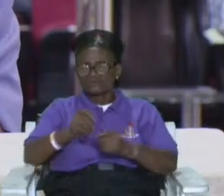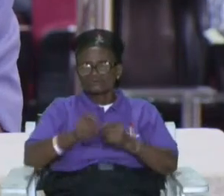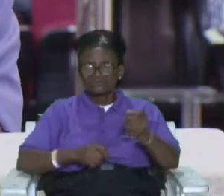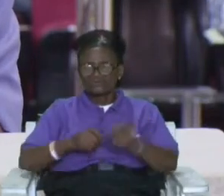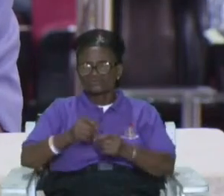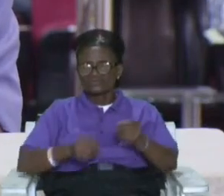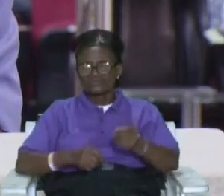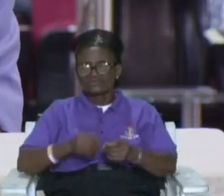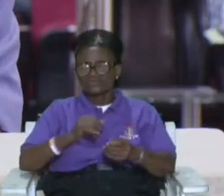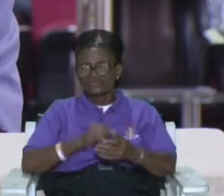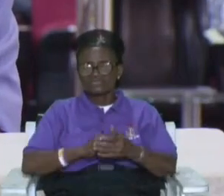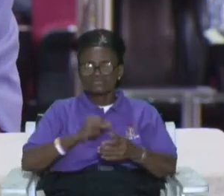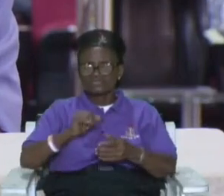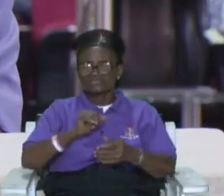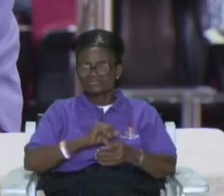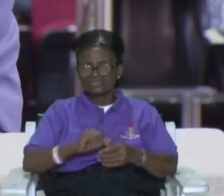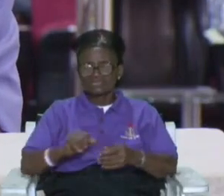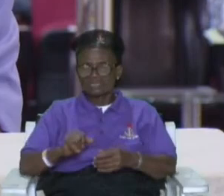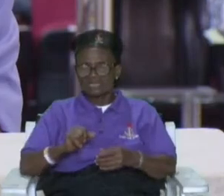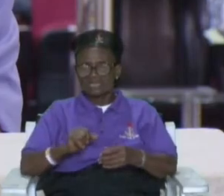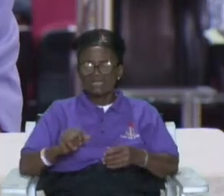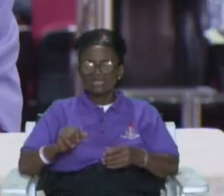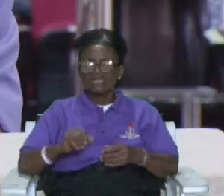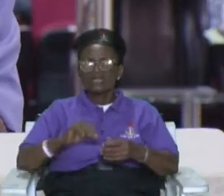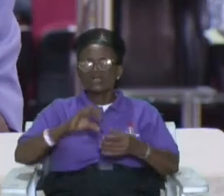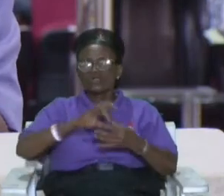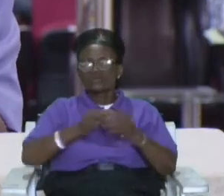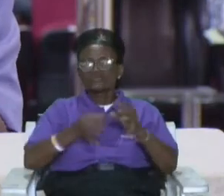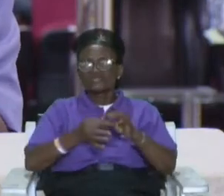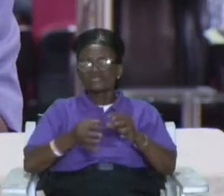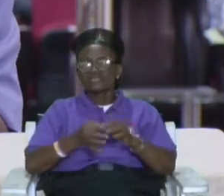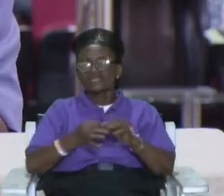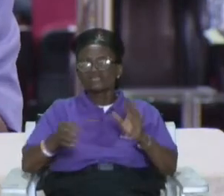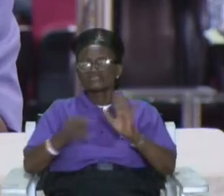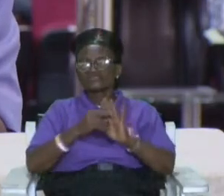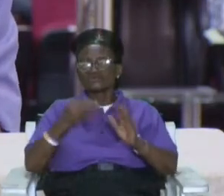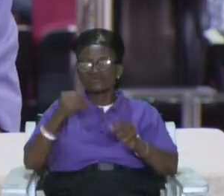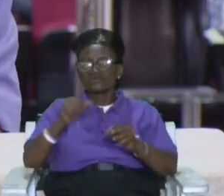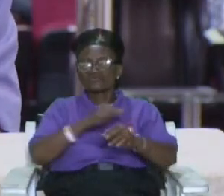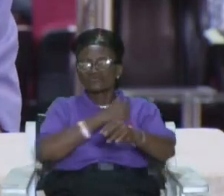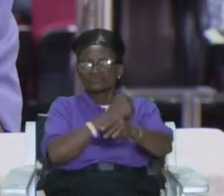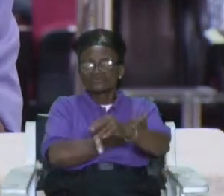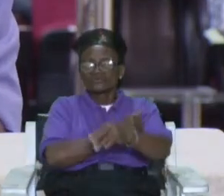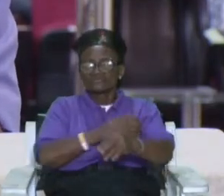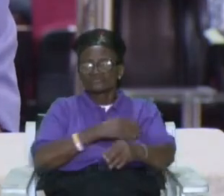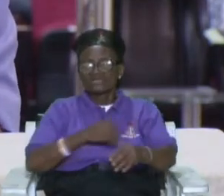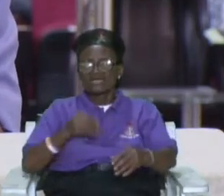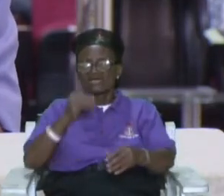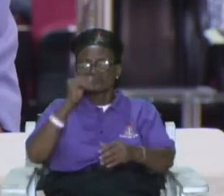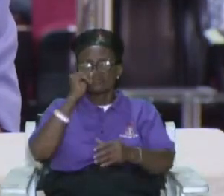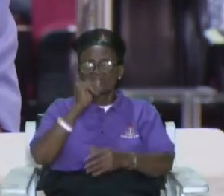It is a combination of authority and power.